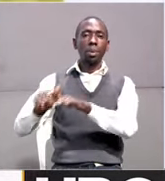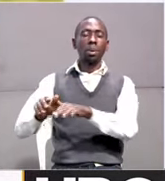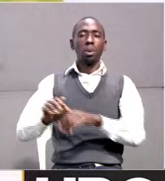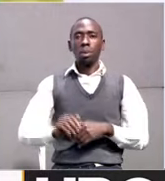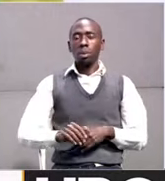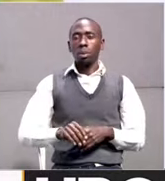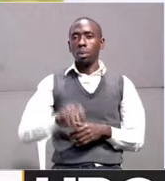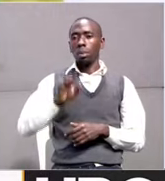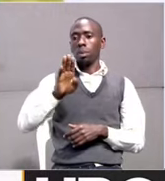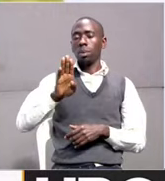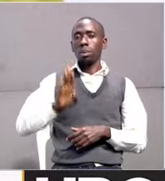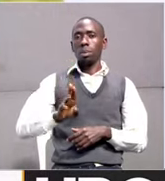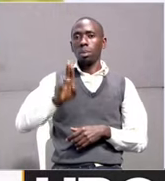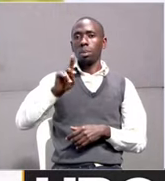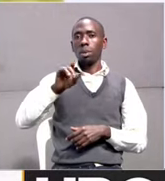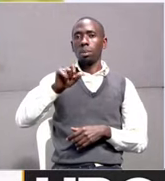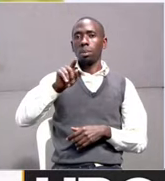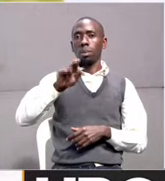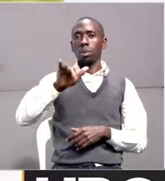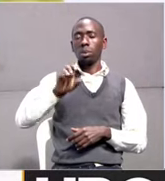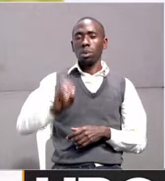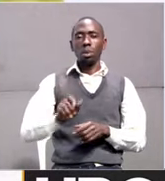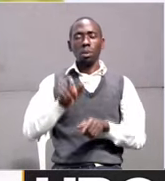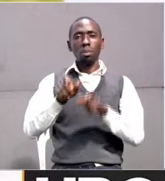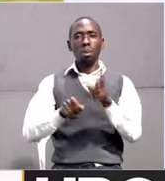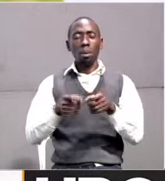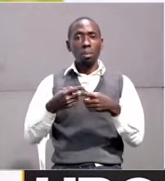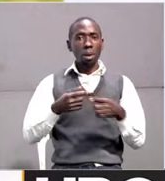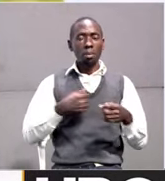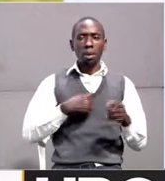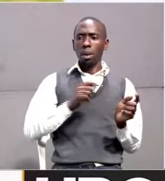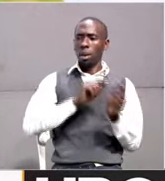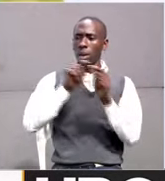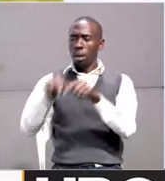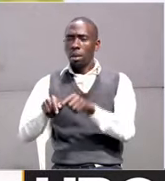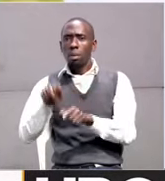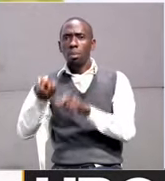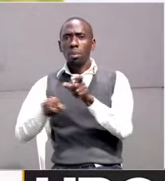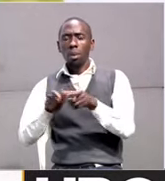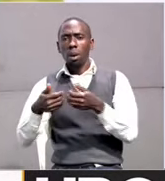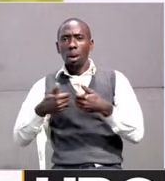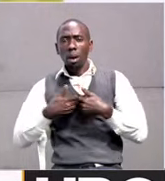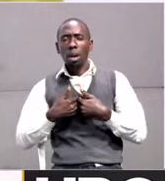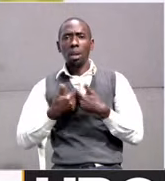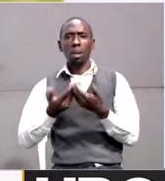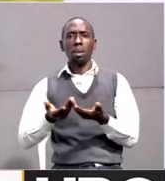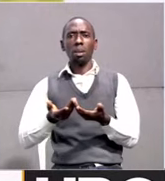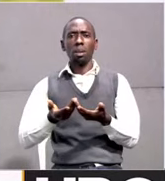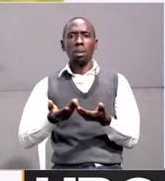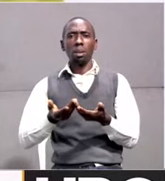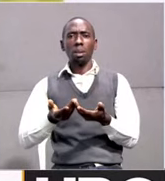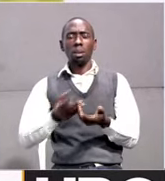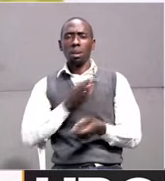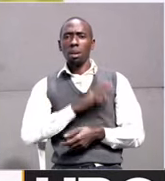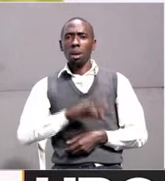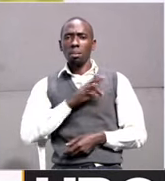But when we went there to fight, we found the people had good incomes. Although the road was